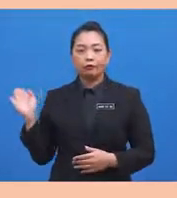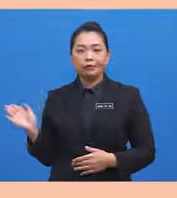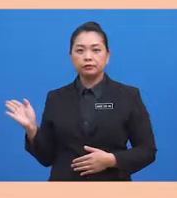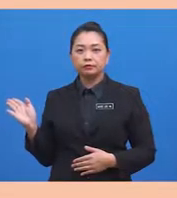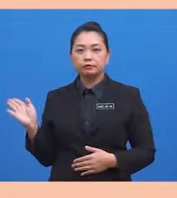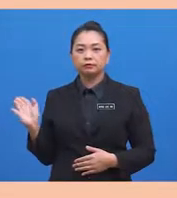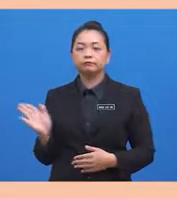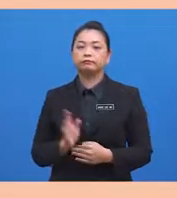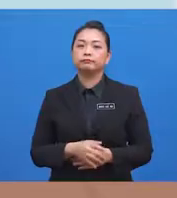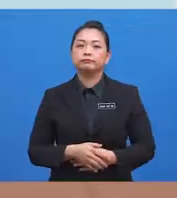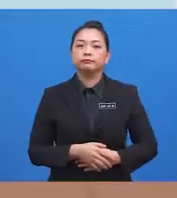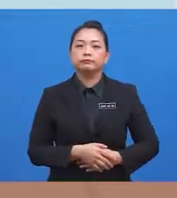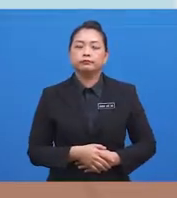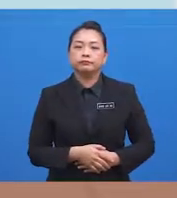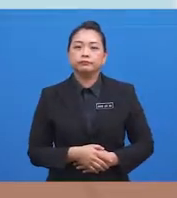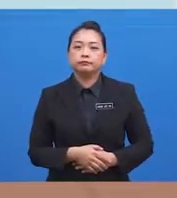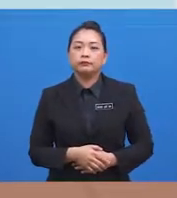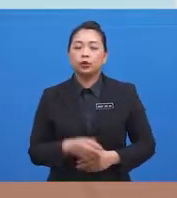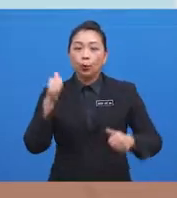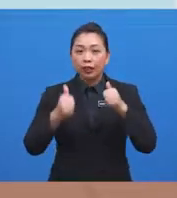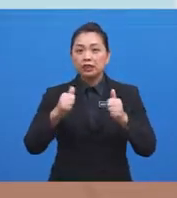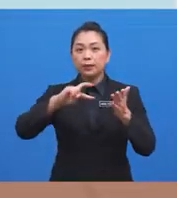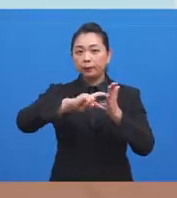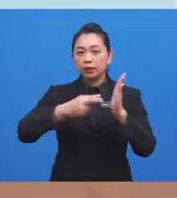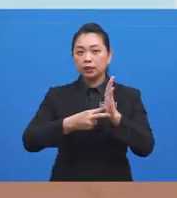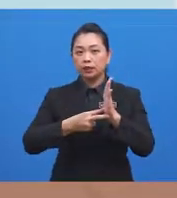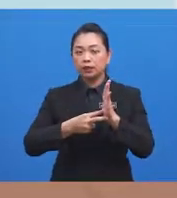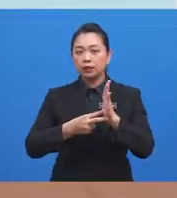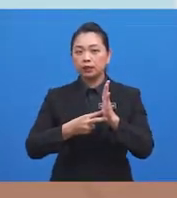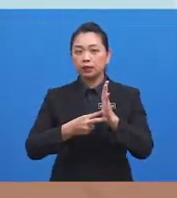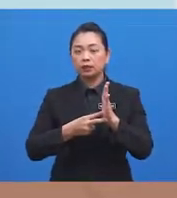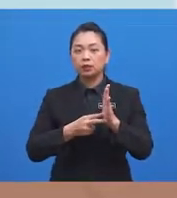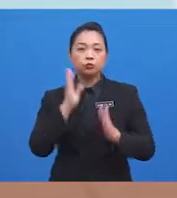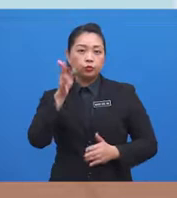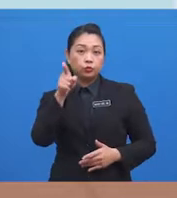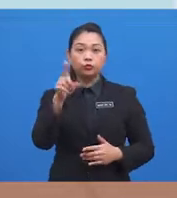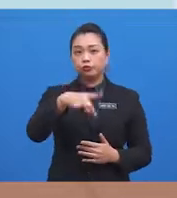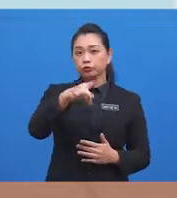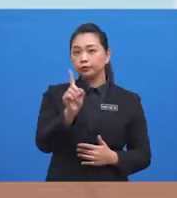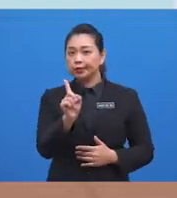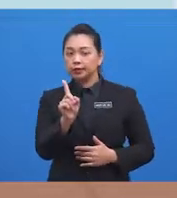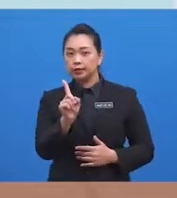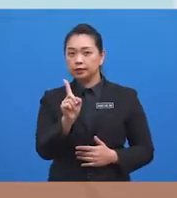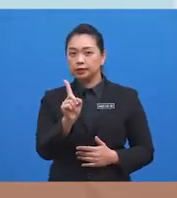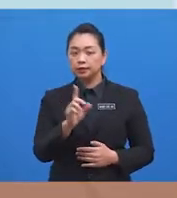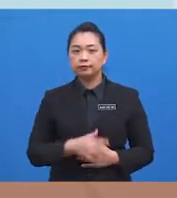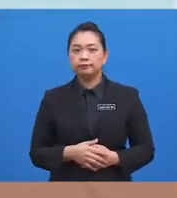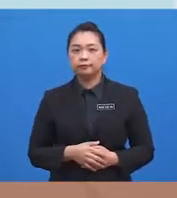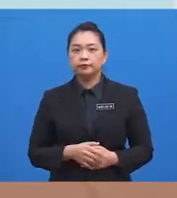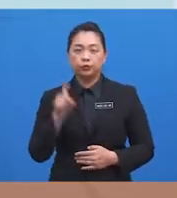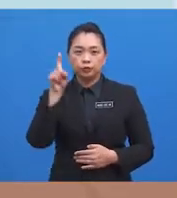point, beginnings. Which meaning would you choose? Before you decide, what need you